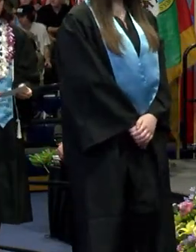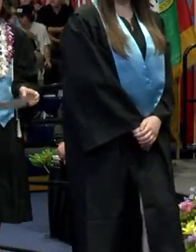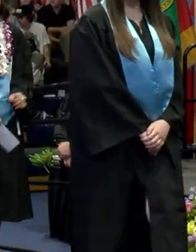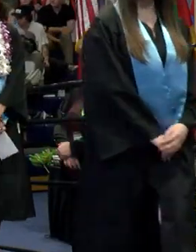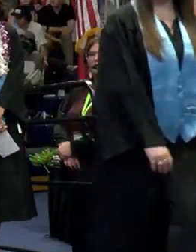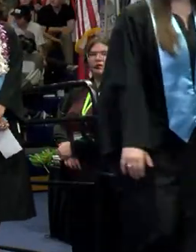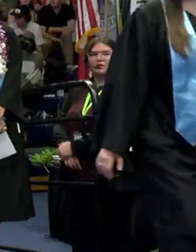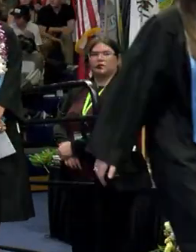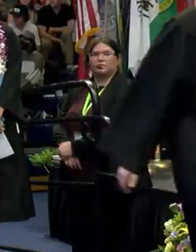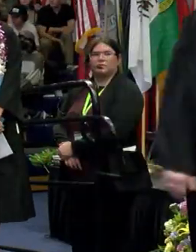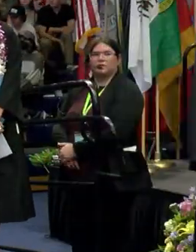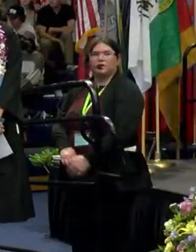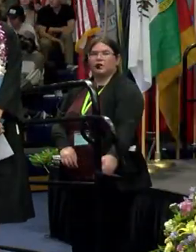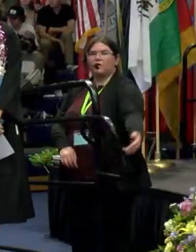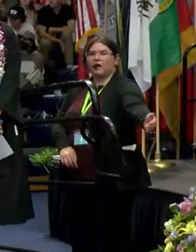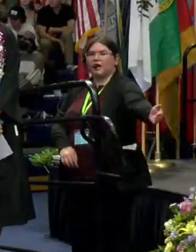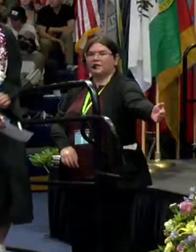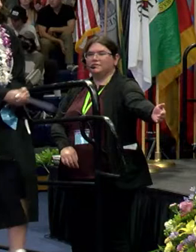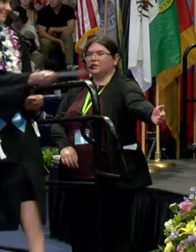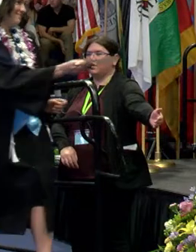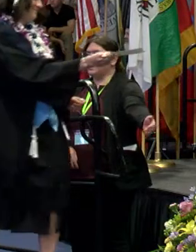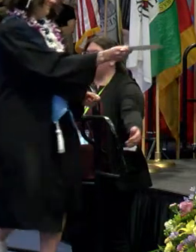Faith Esther Foreman.